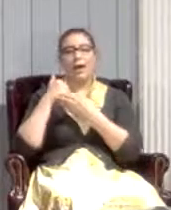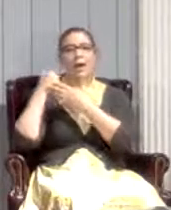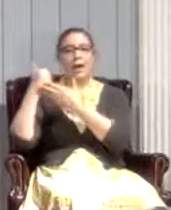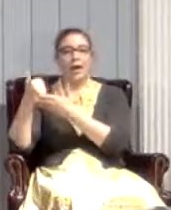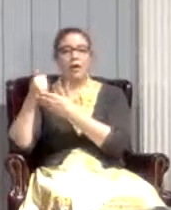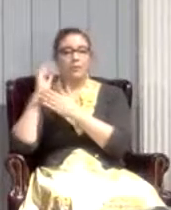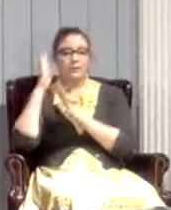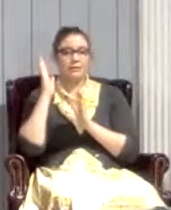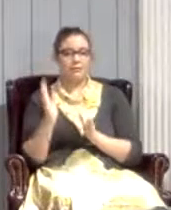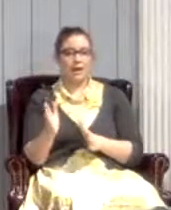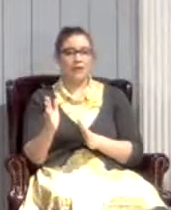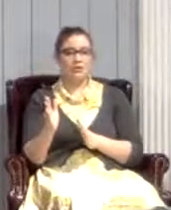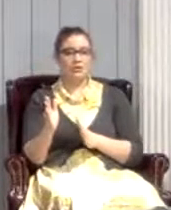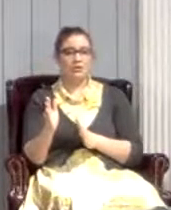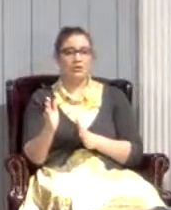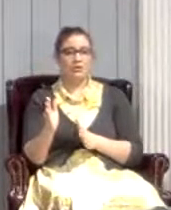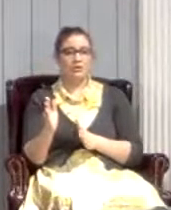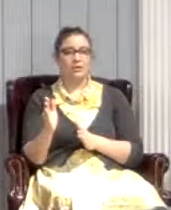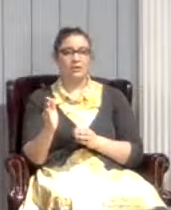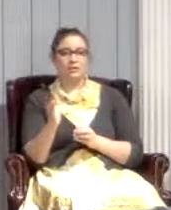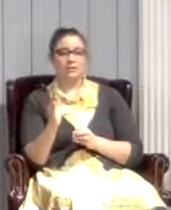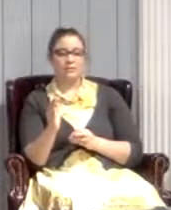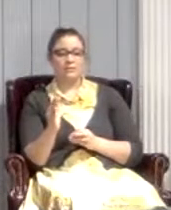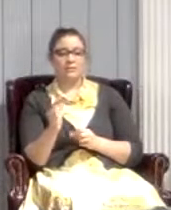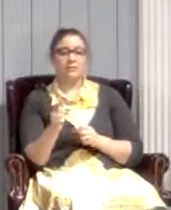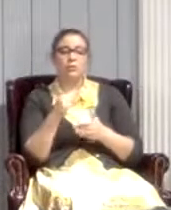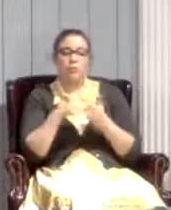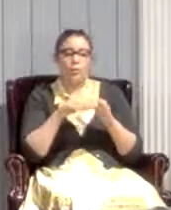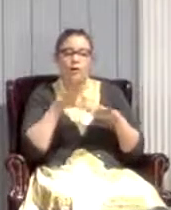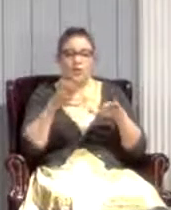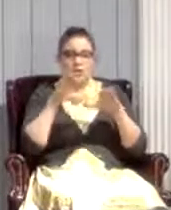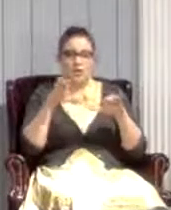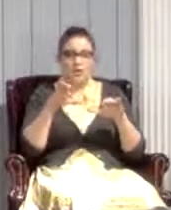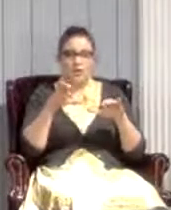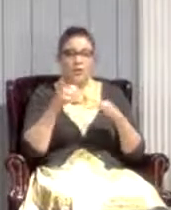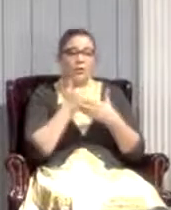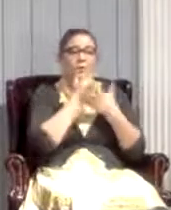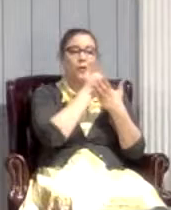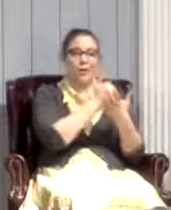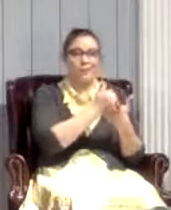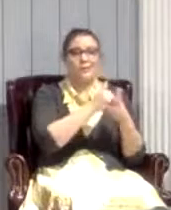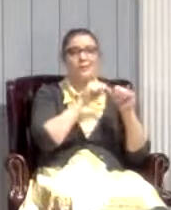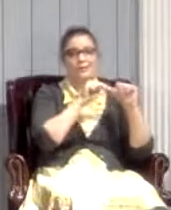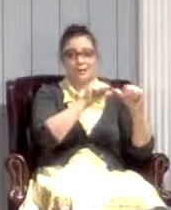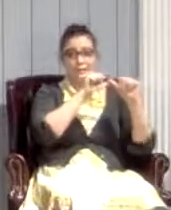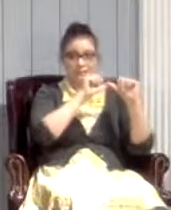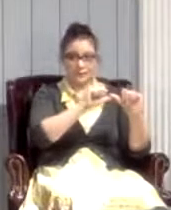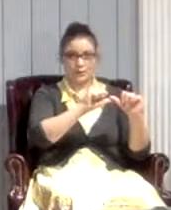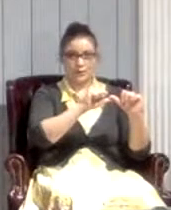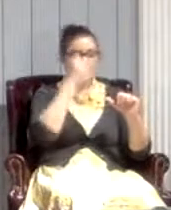you're doing is helping them continue in their rebellion.